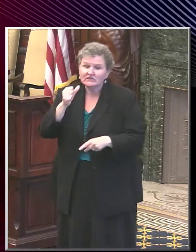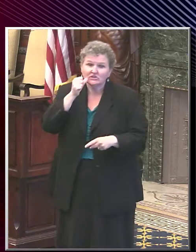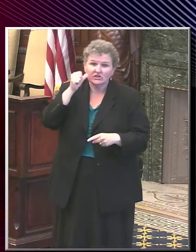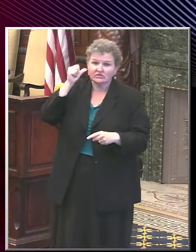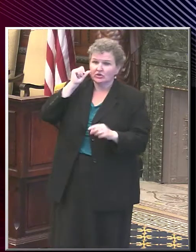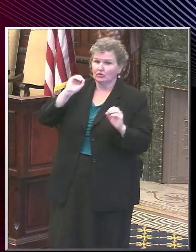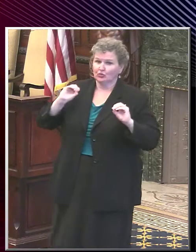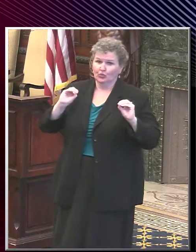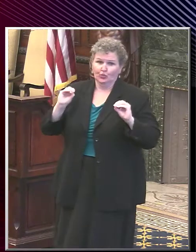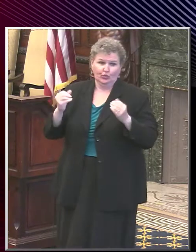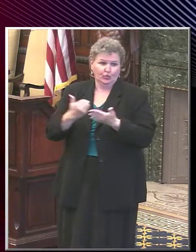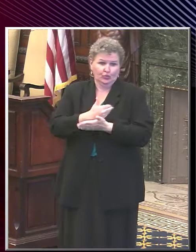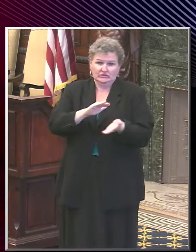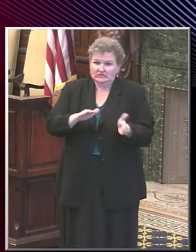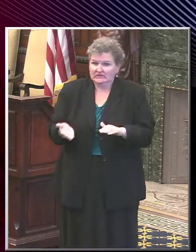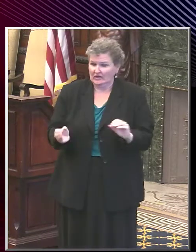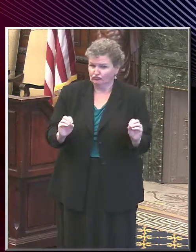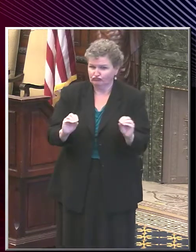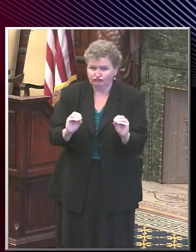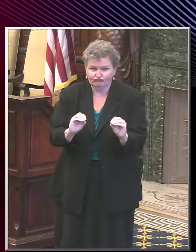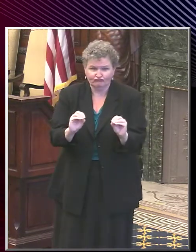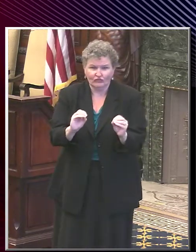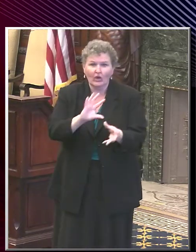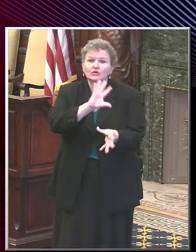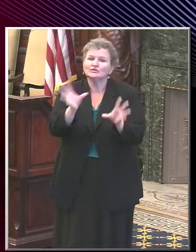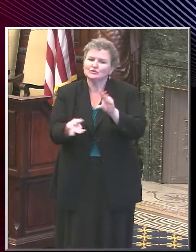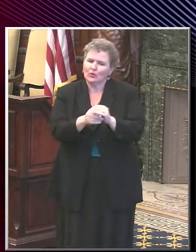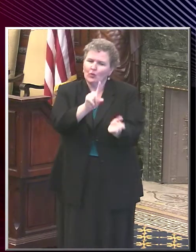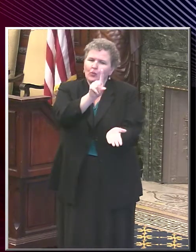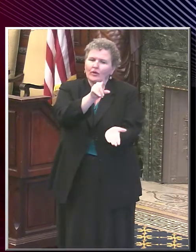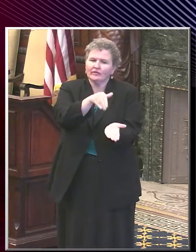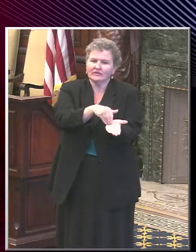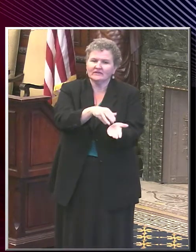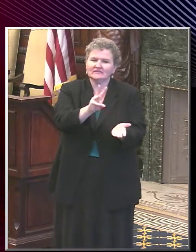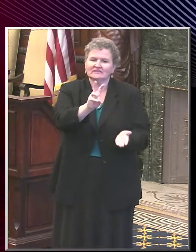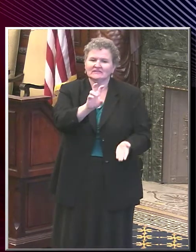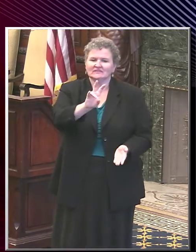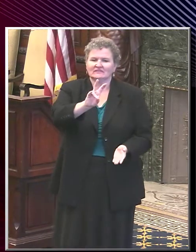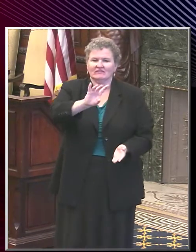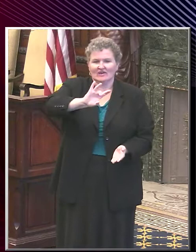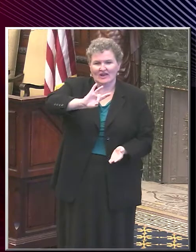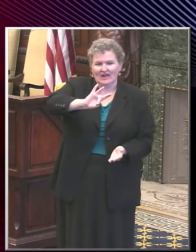good, bringing us to a total of 1,678 deaths since the beginning of the